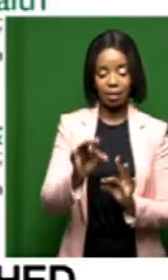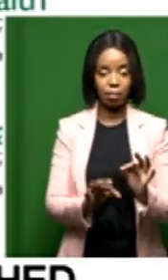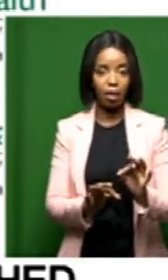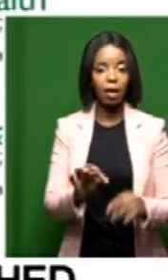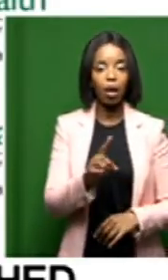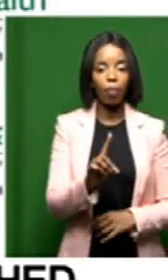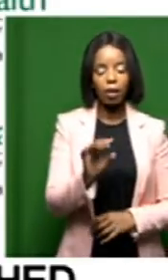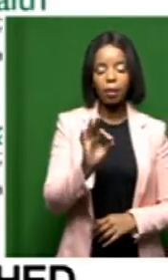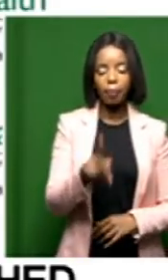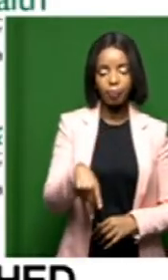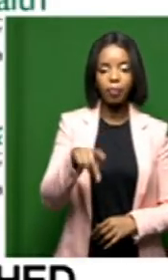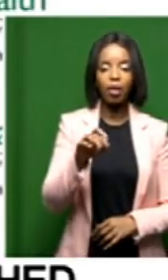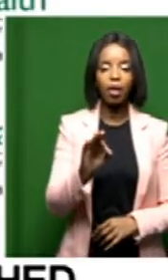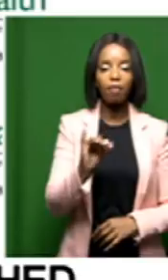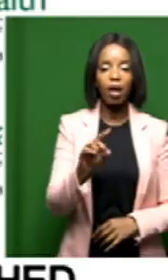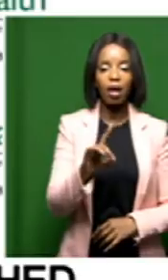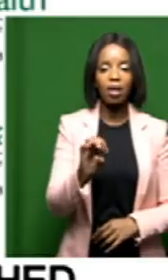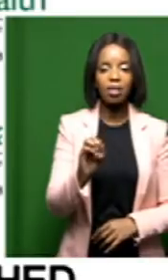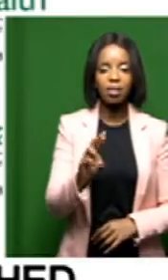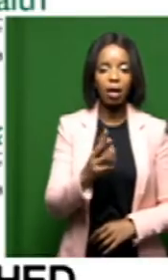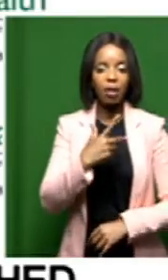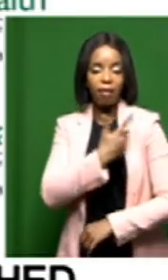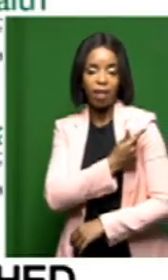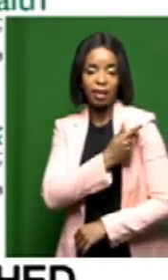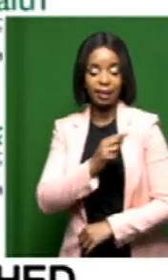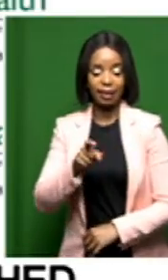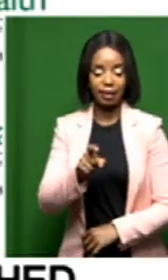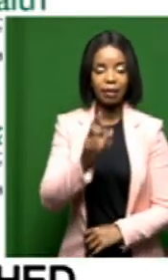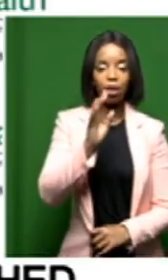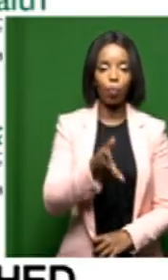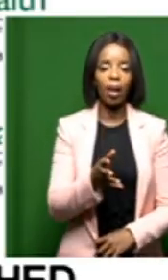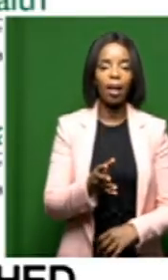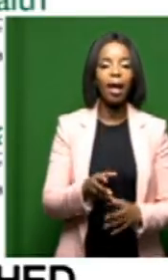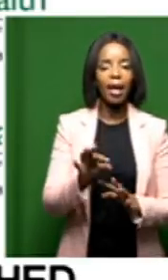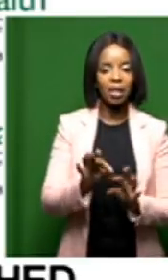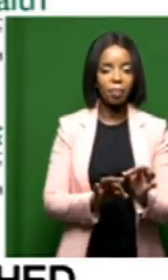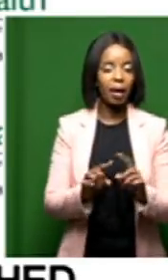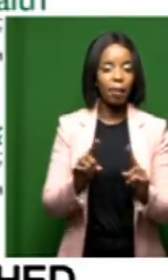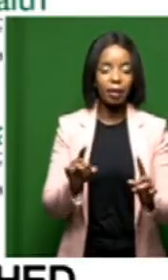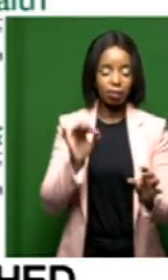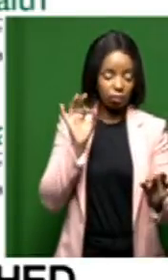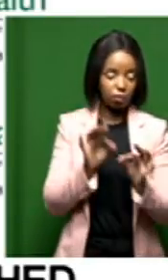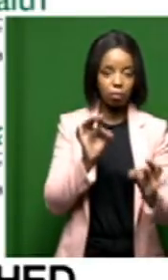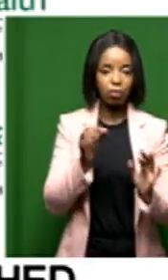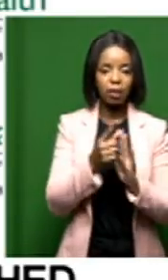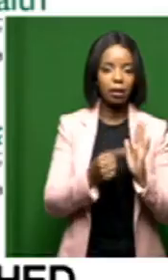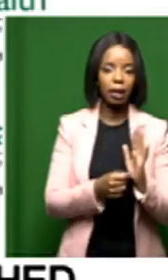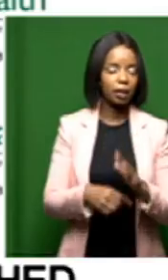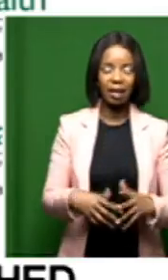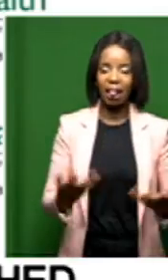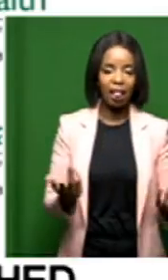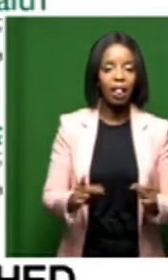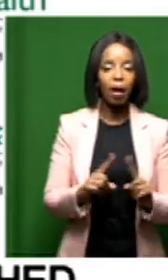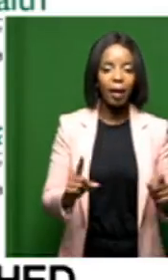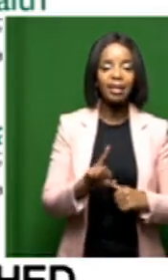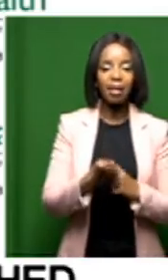Pfizer vaccines. Which will expire. I don't have the actual date, but it's somewhere in March this year.